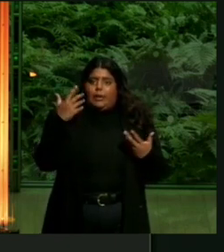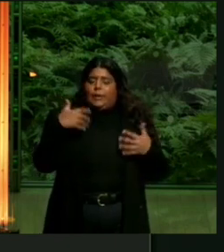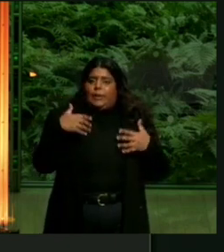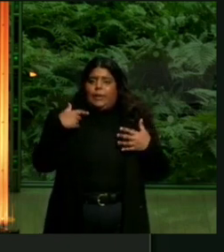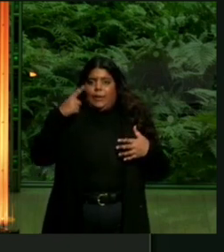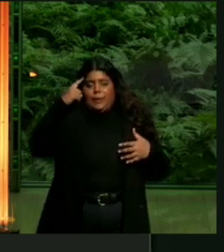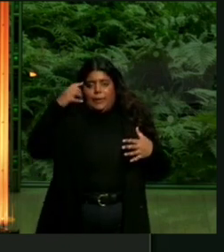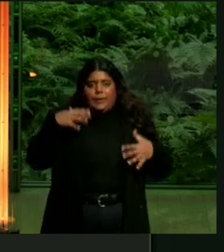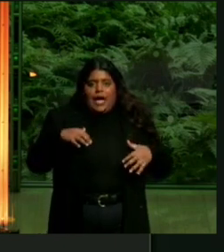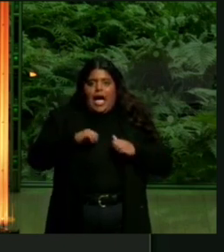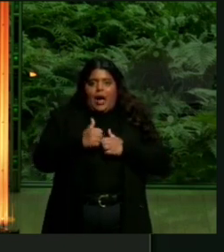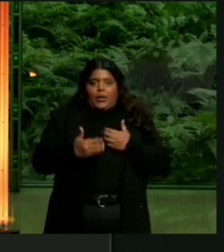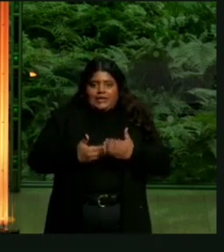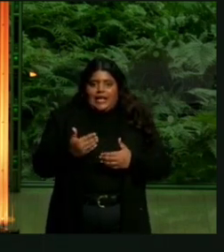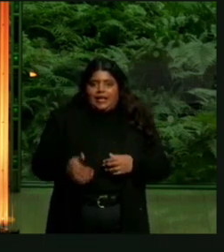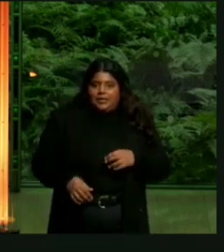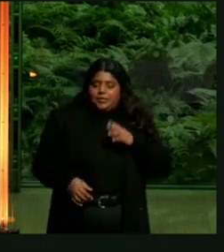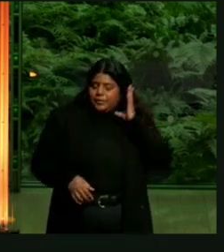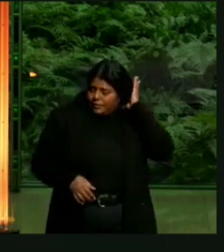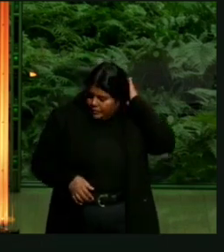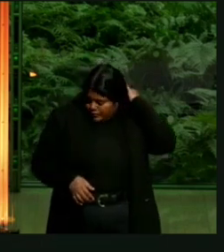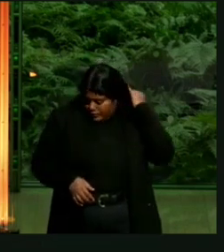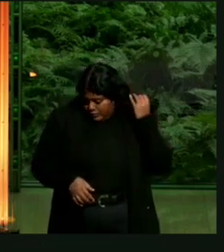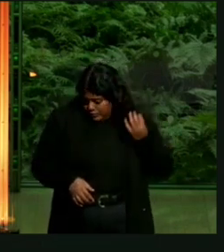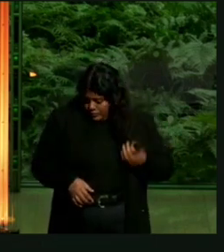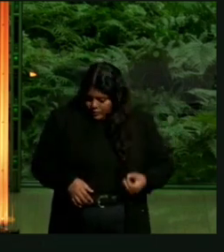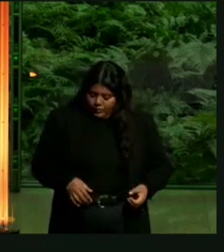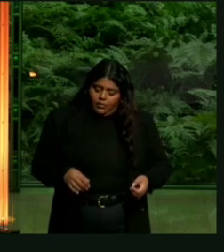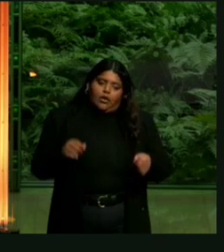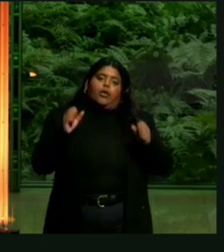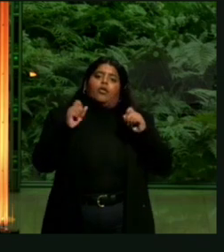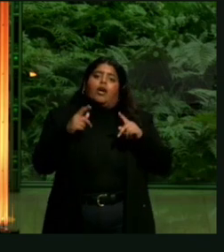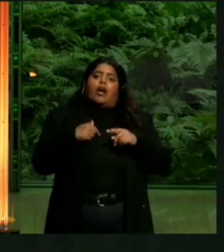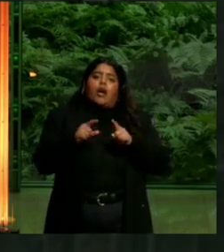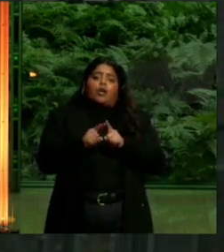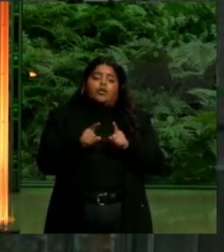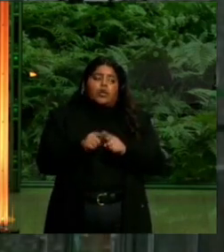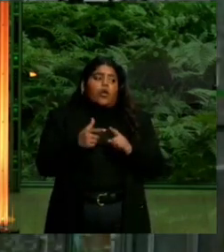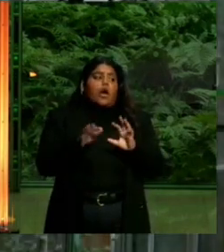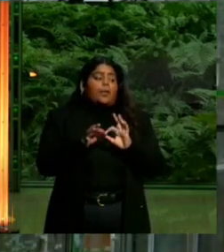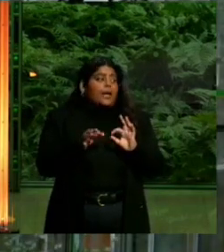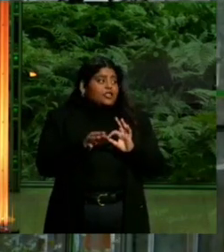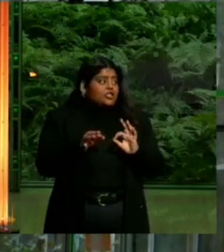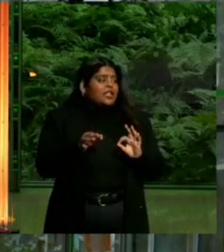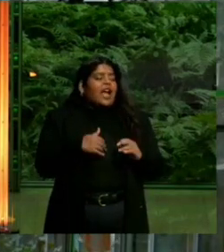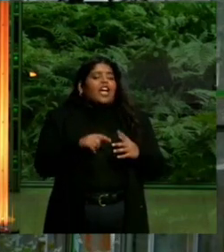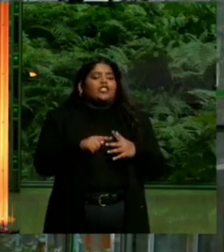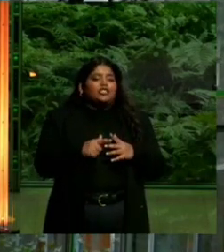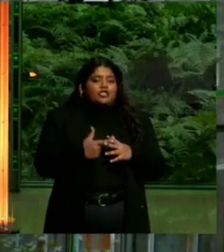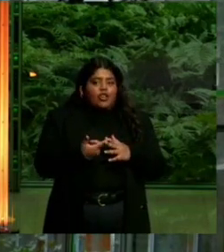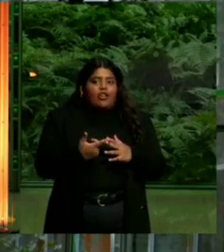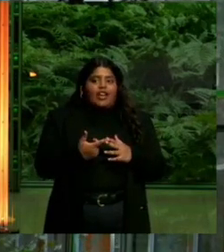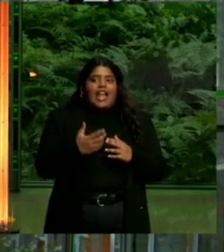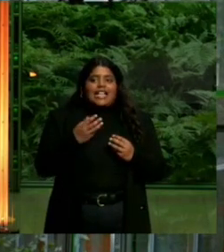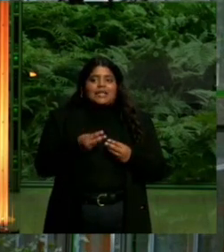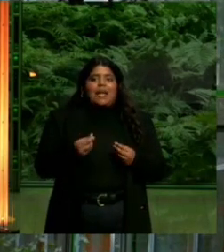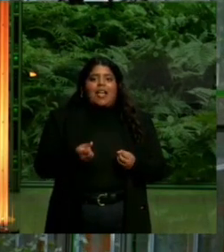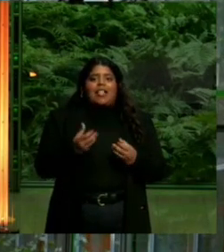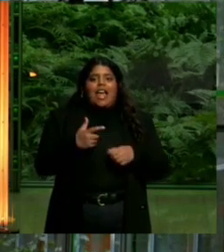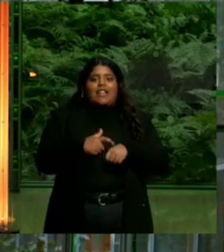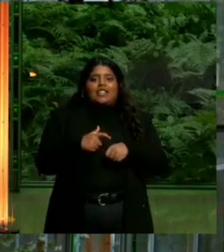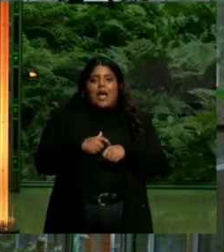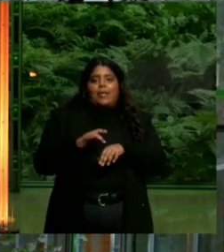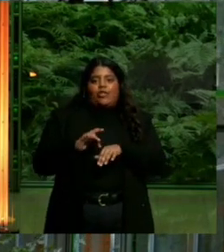headed. All right, I did say I started, actually spent a lot of time